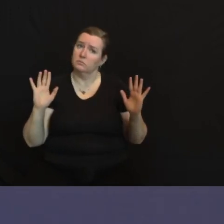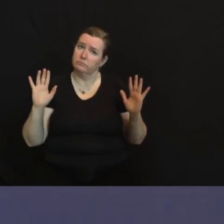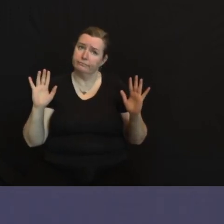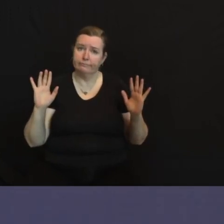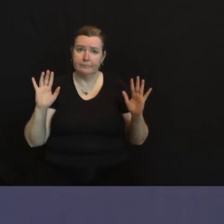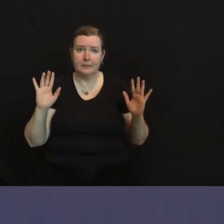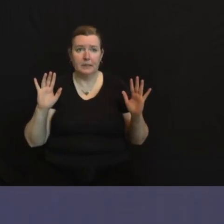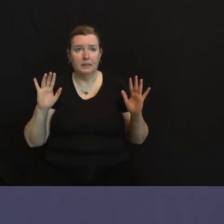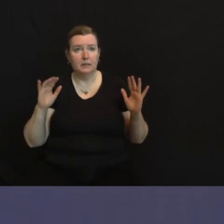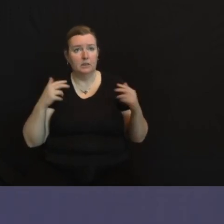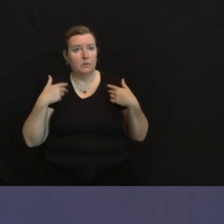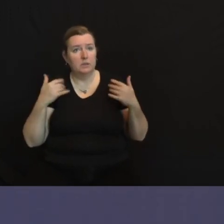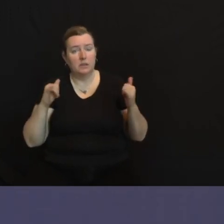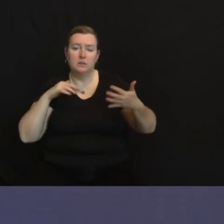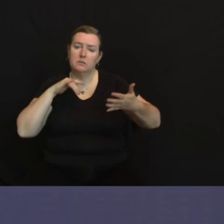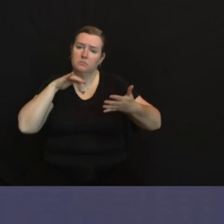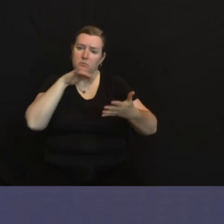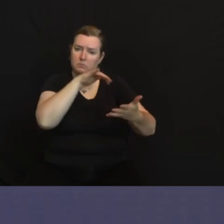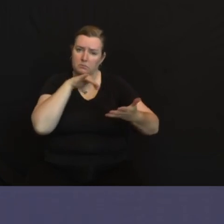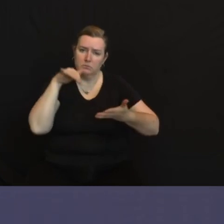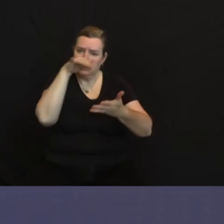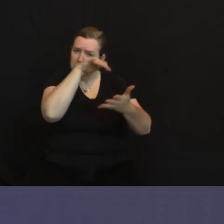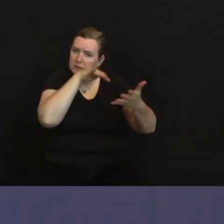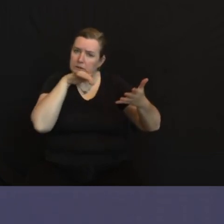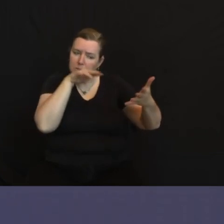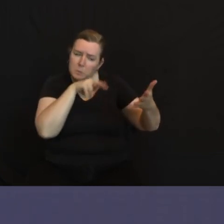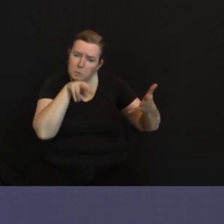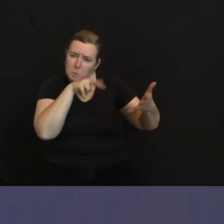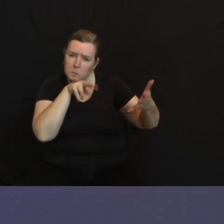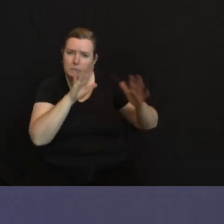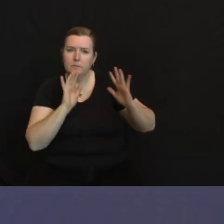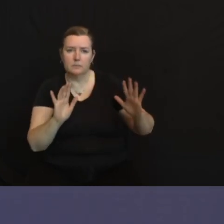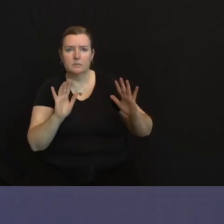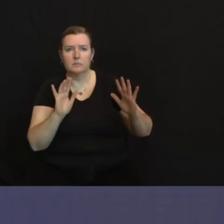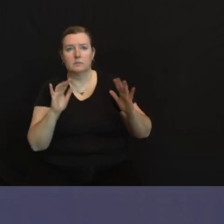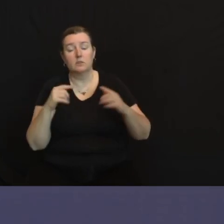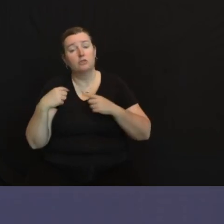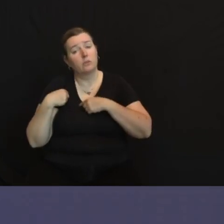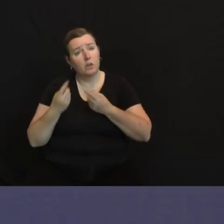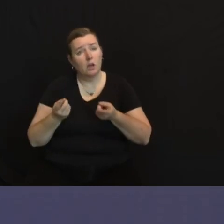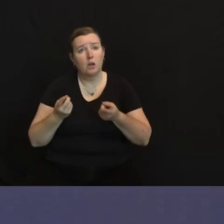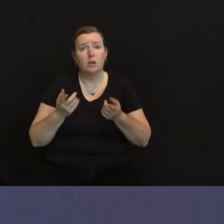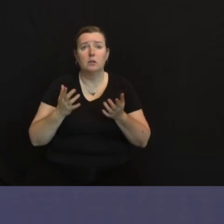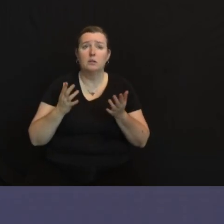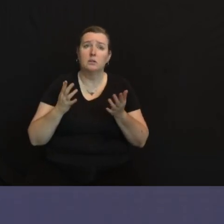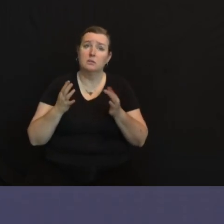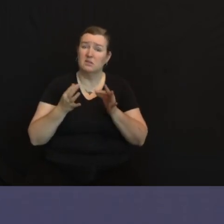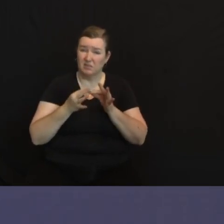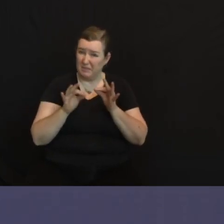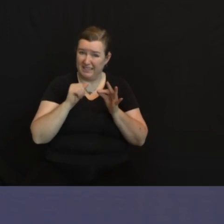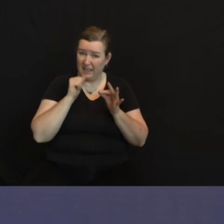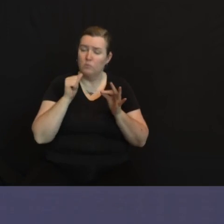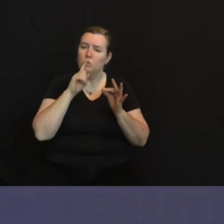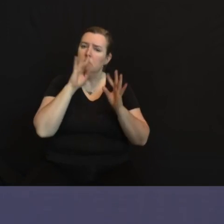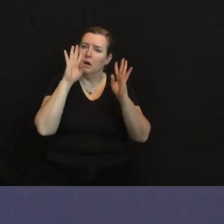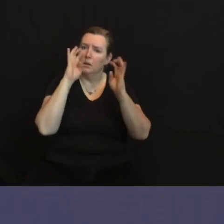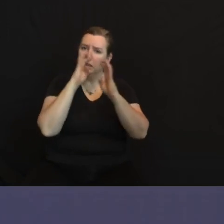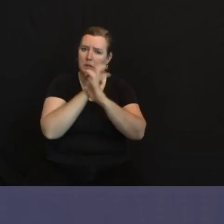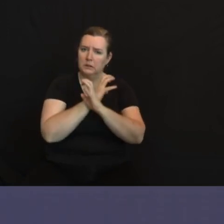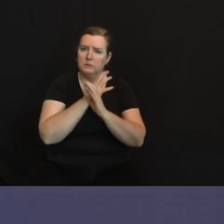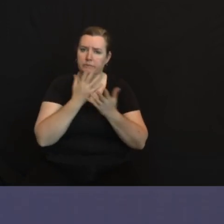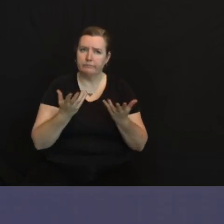are studying, and we still like what we see, but it's complicated. There's no question about it. Thank you. Real quick, Matt.